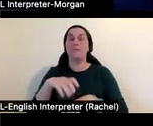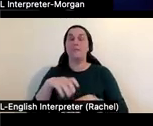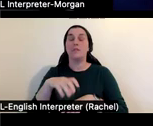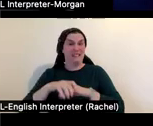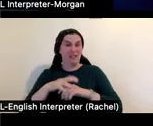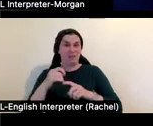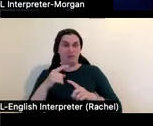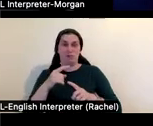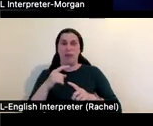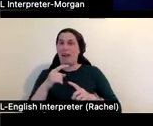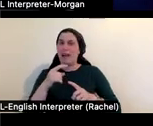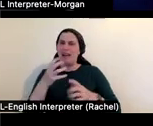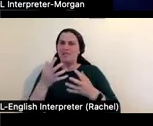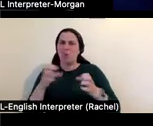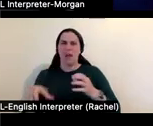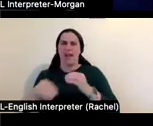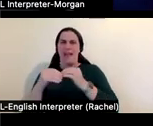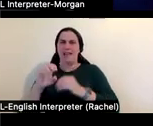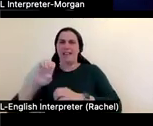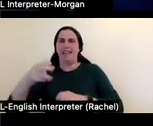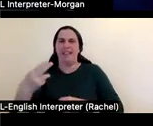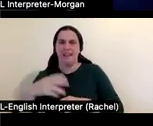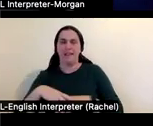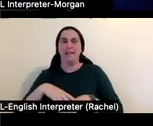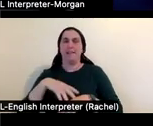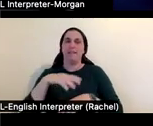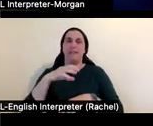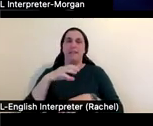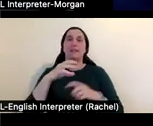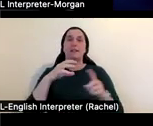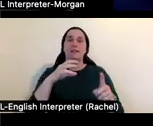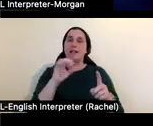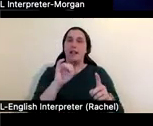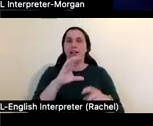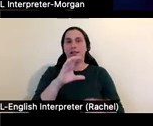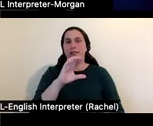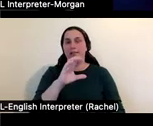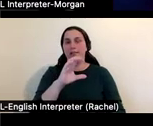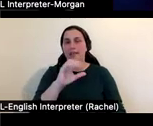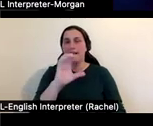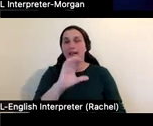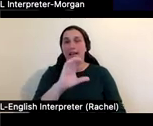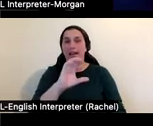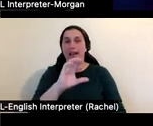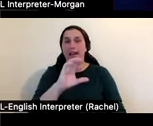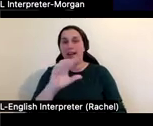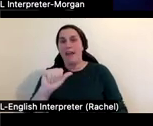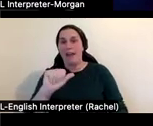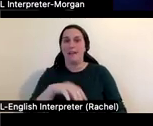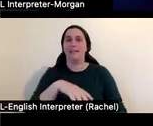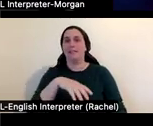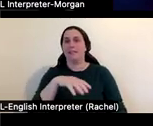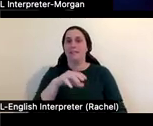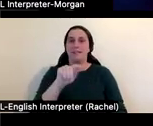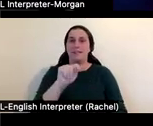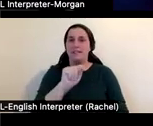sound at the end because we don't spell cat, kata. So is that a distinction in German that you do not, that don't have to